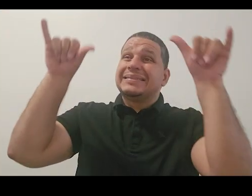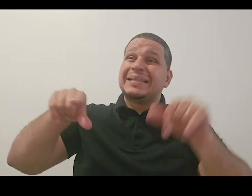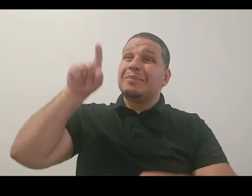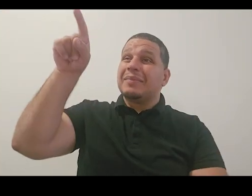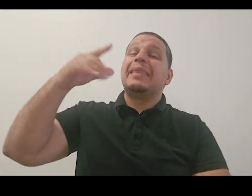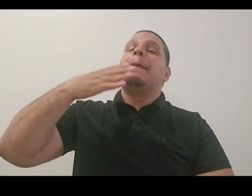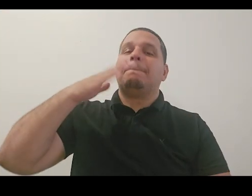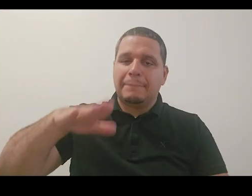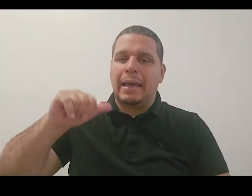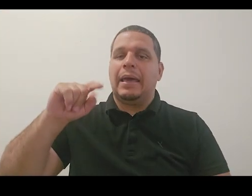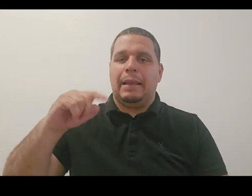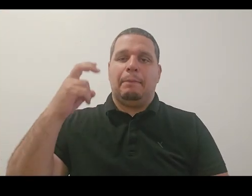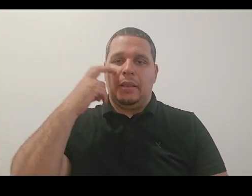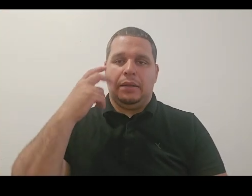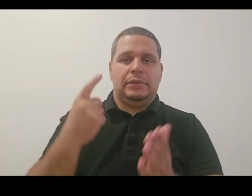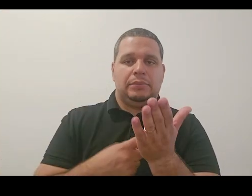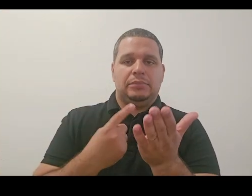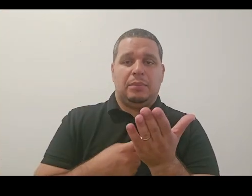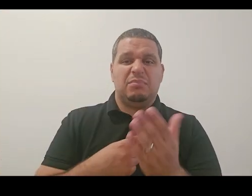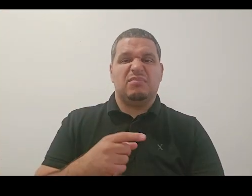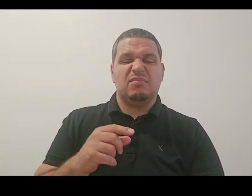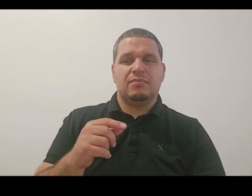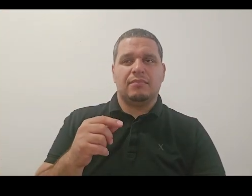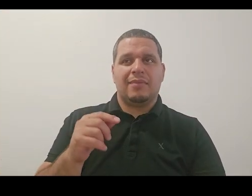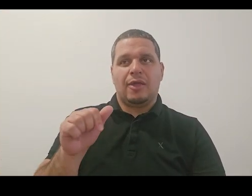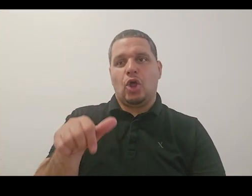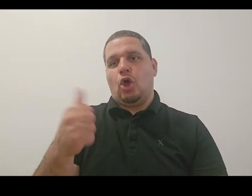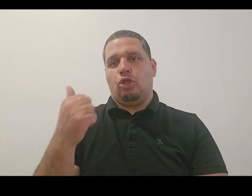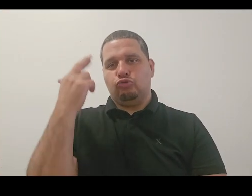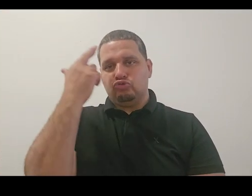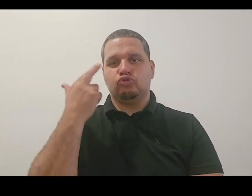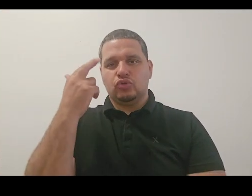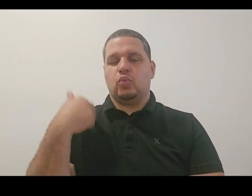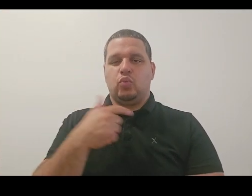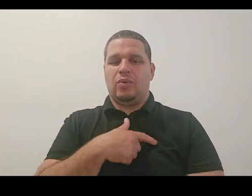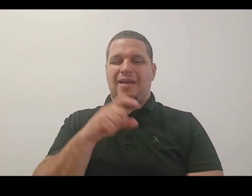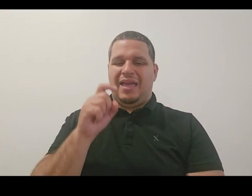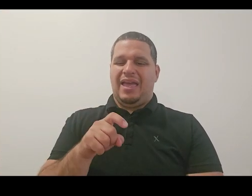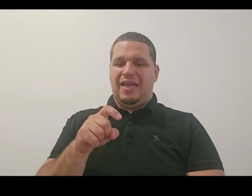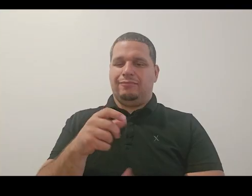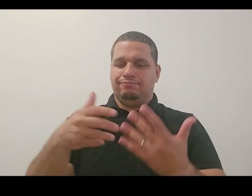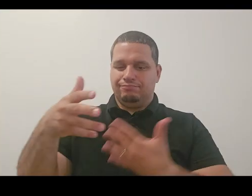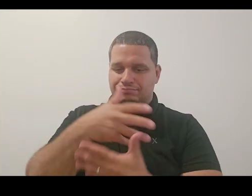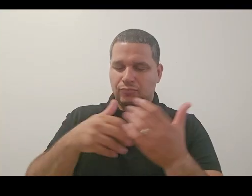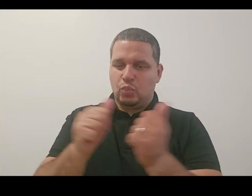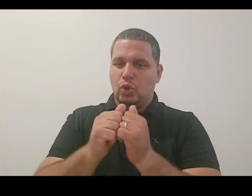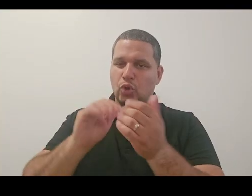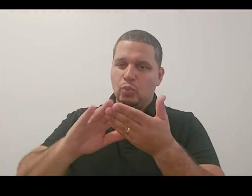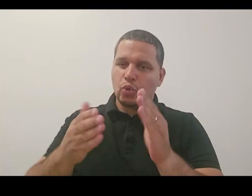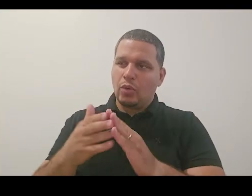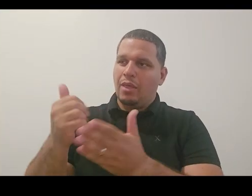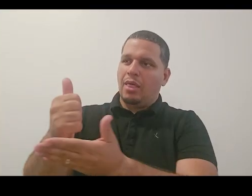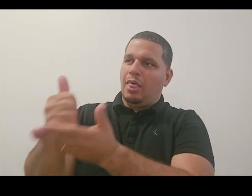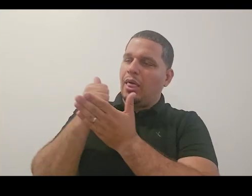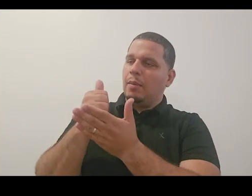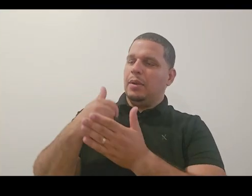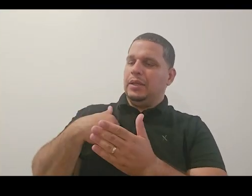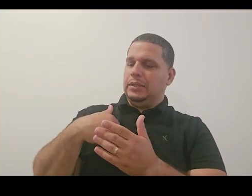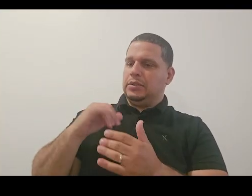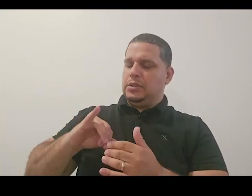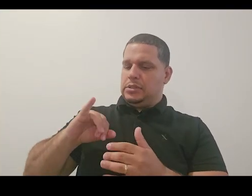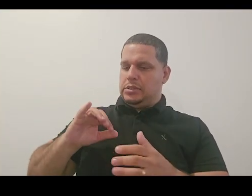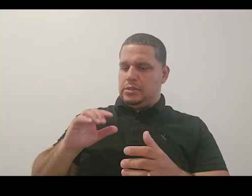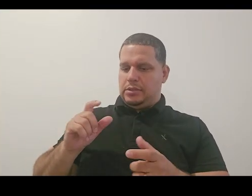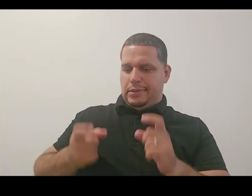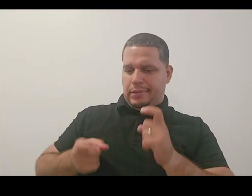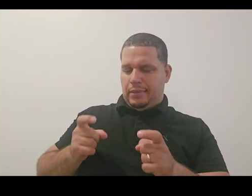are pretty bad at blindness sometimes, and that's yet another reason we've got to surround ourselves with community who can help us calibrate